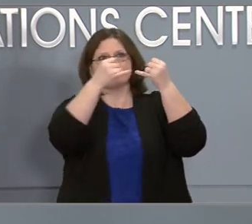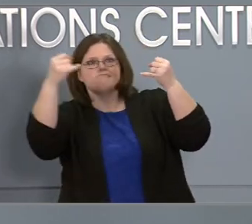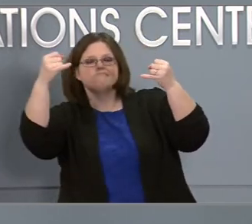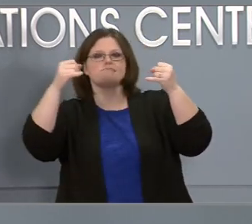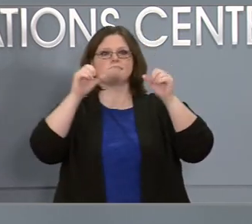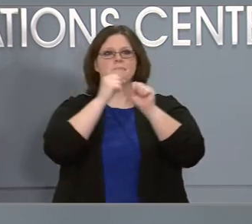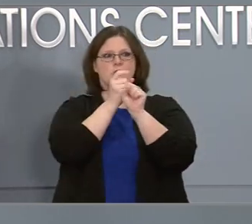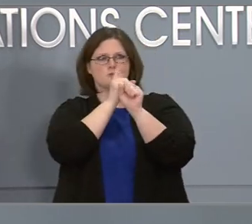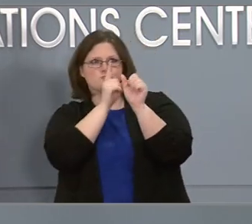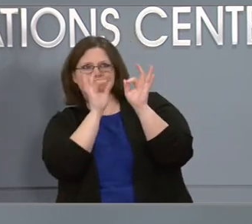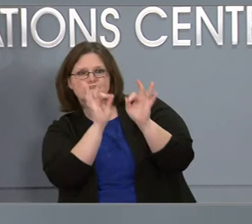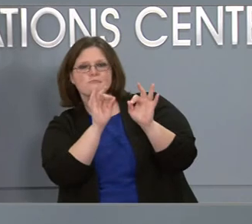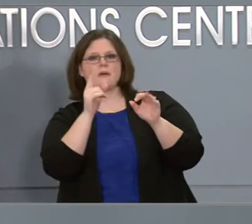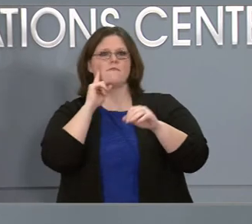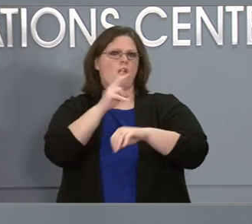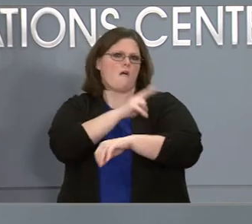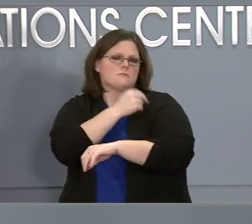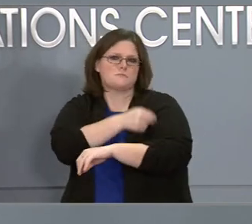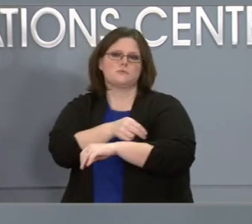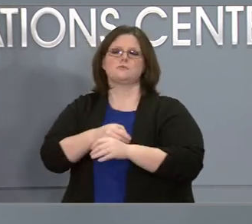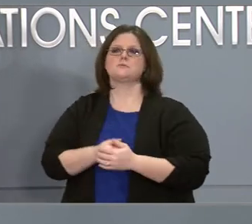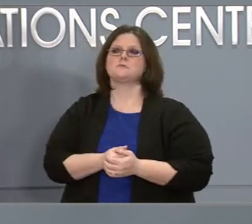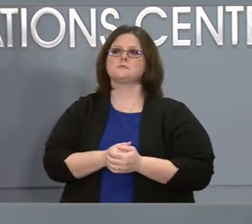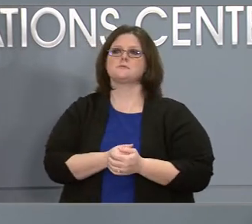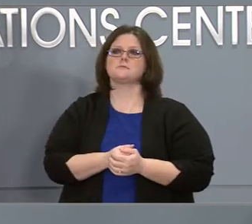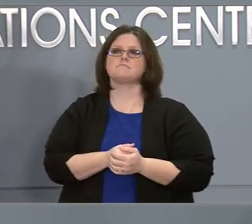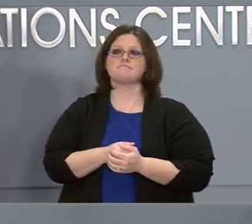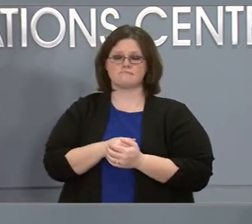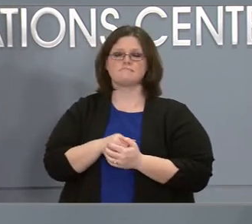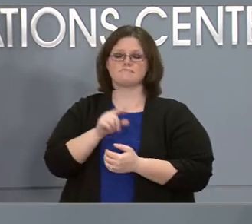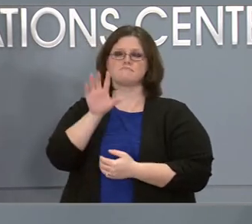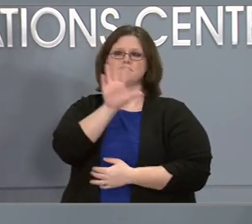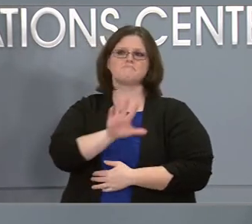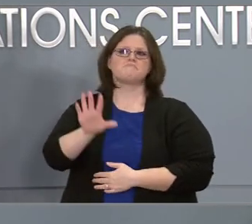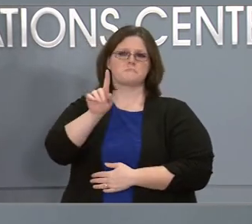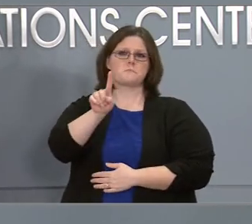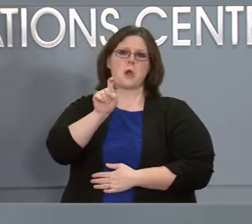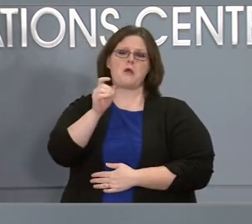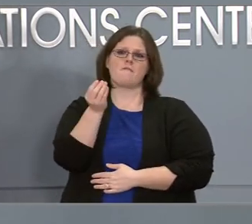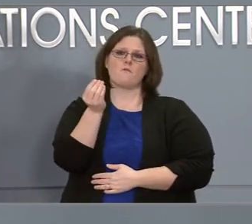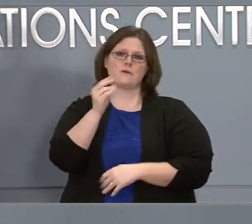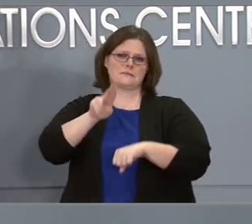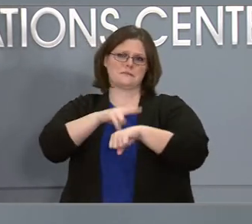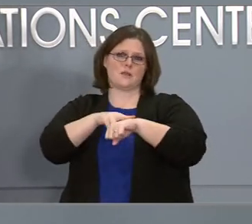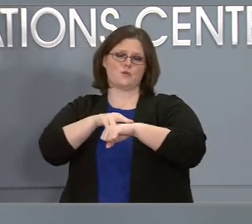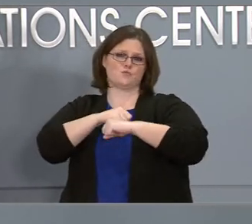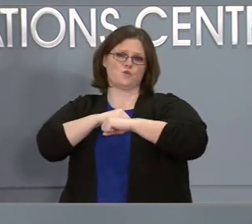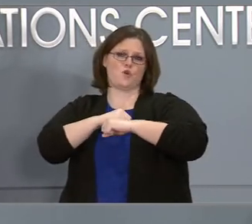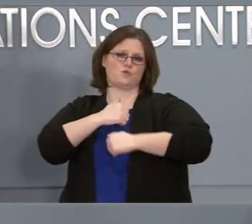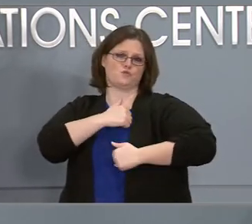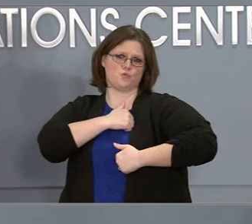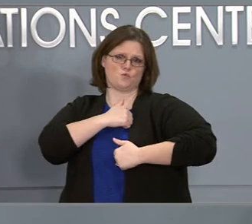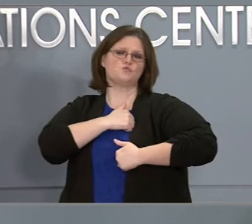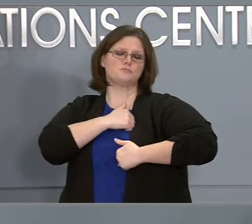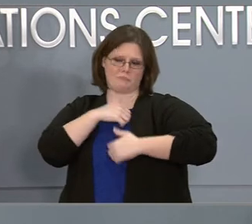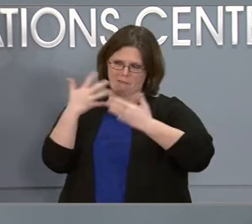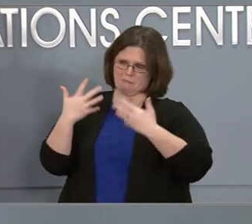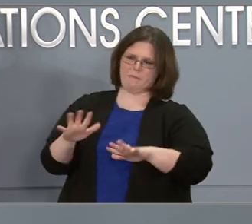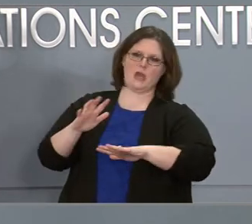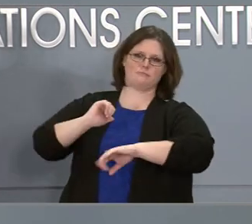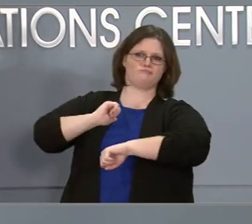power outages. As the governor said, 114 National Guard personnel are activated to support public safety